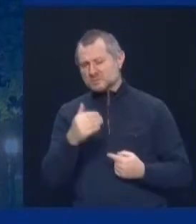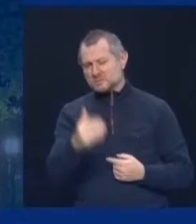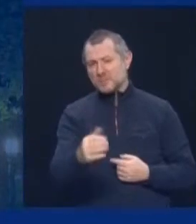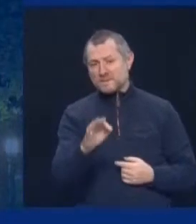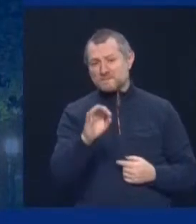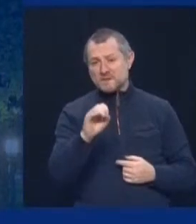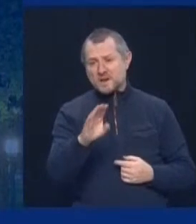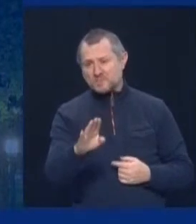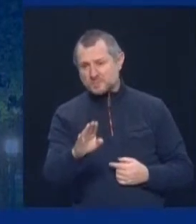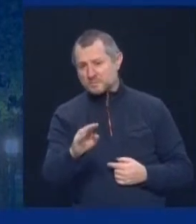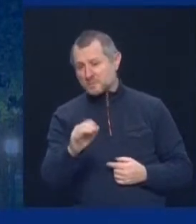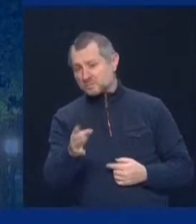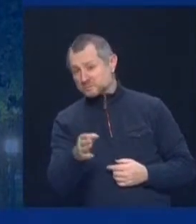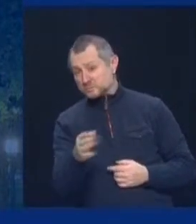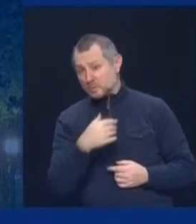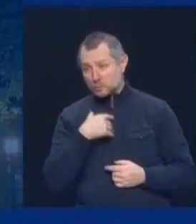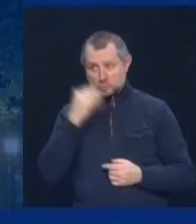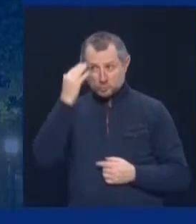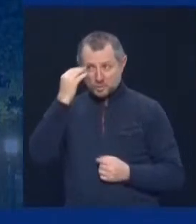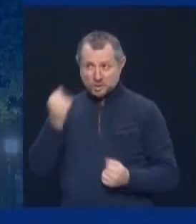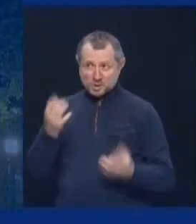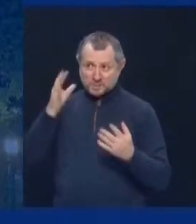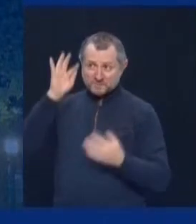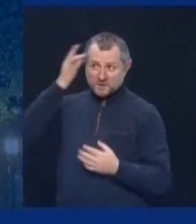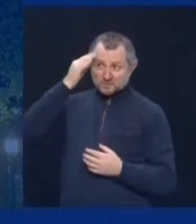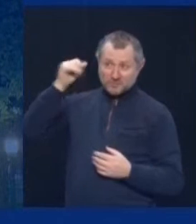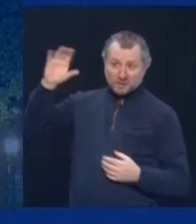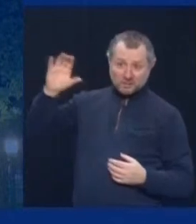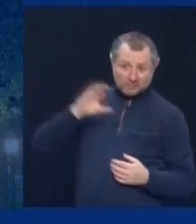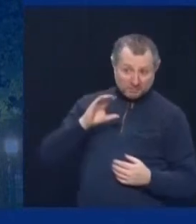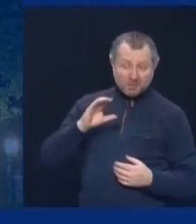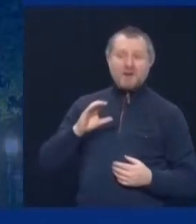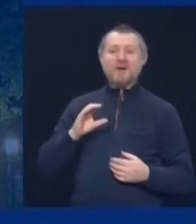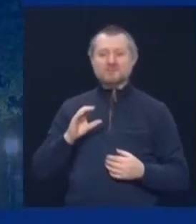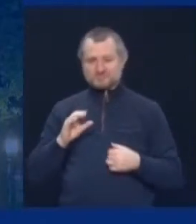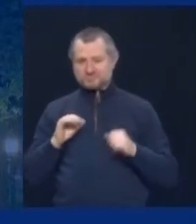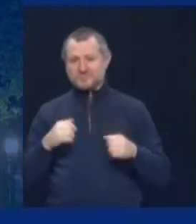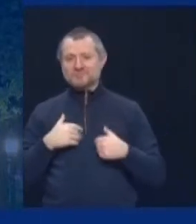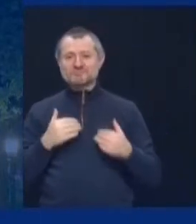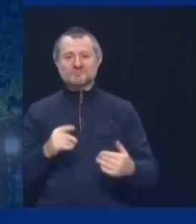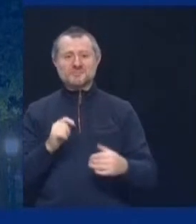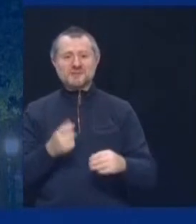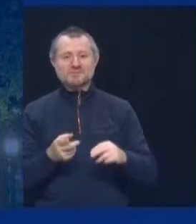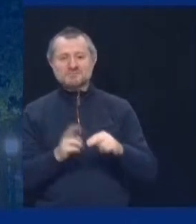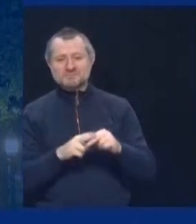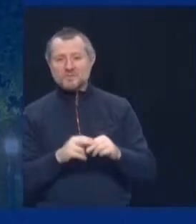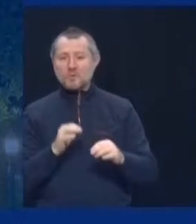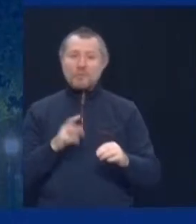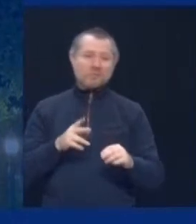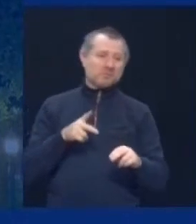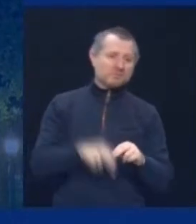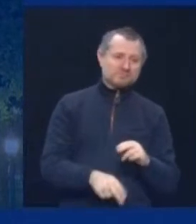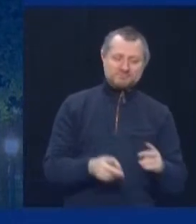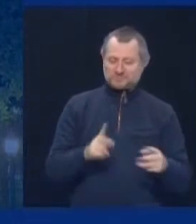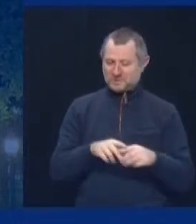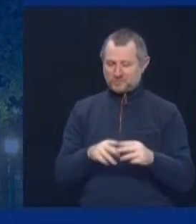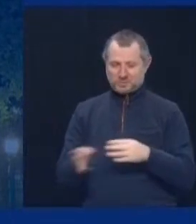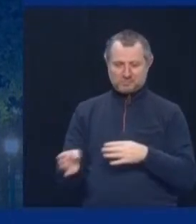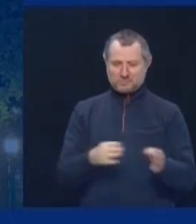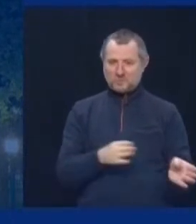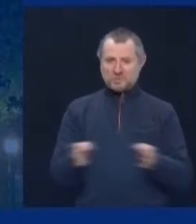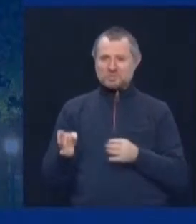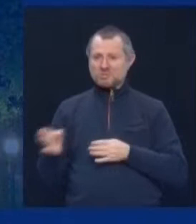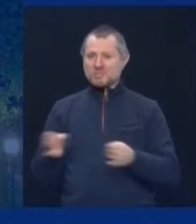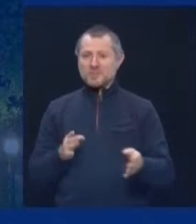we do the tax increases and the cuts to actually balance. Those are the two choices. We can do it either way. I favor waiting